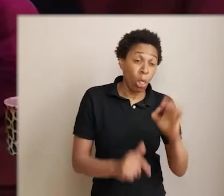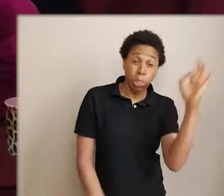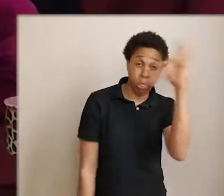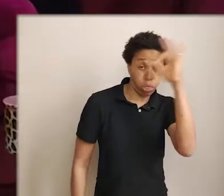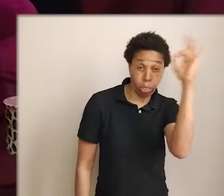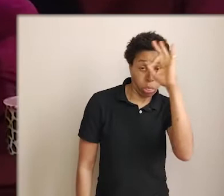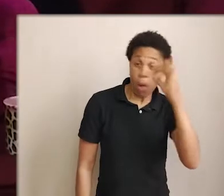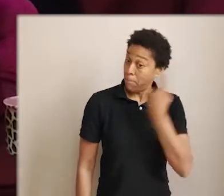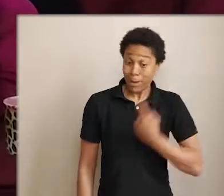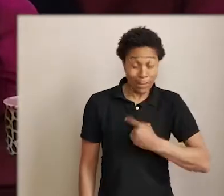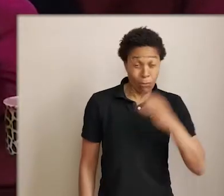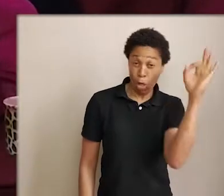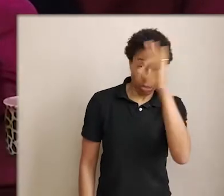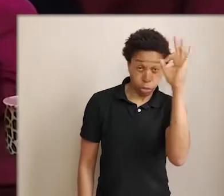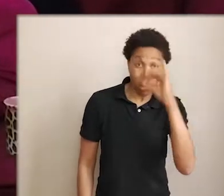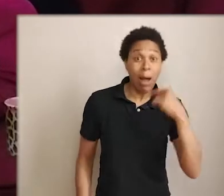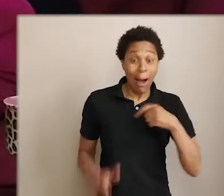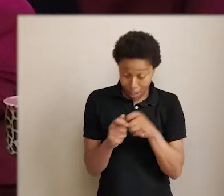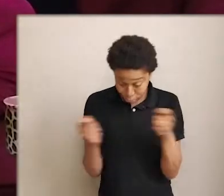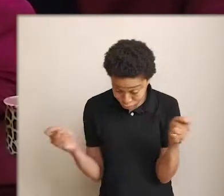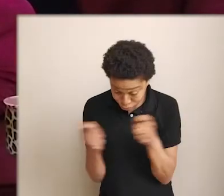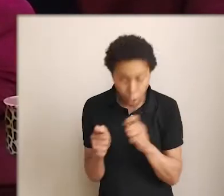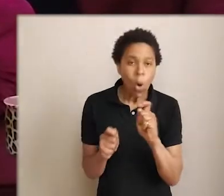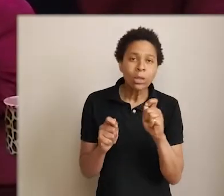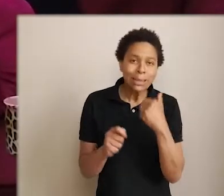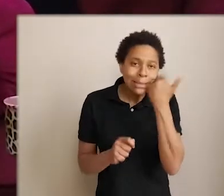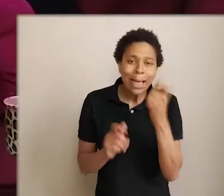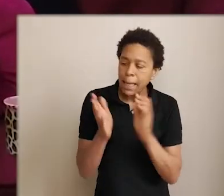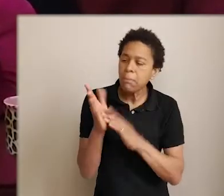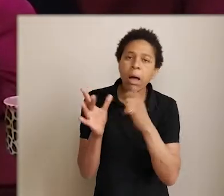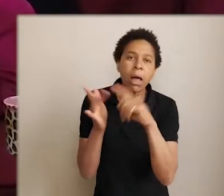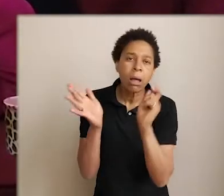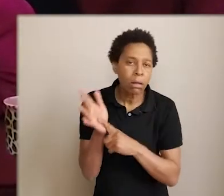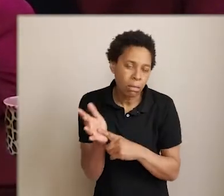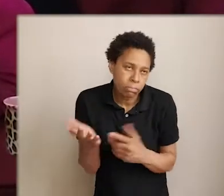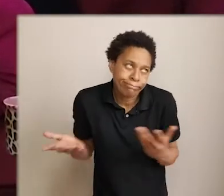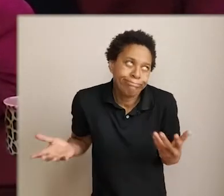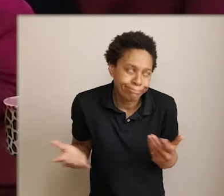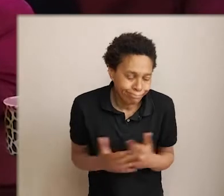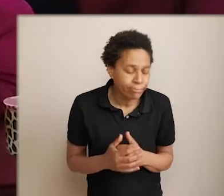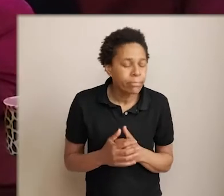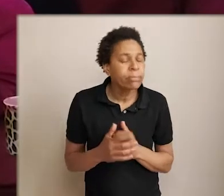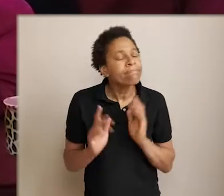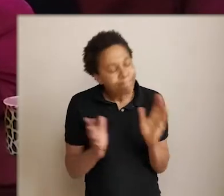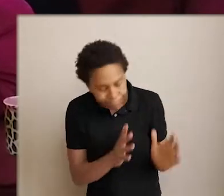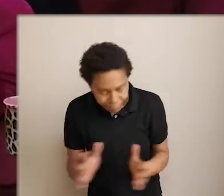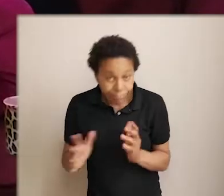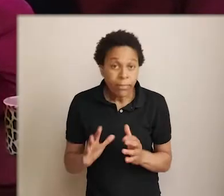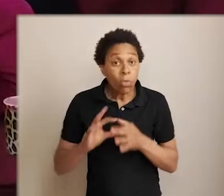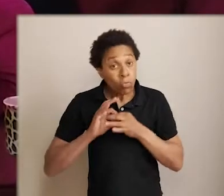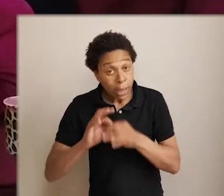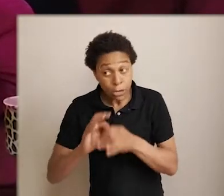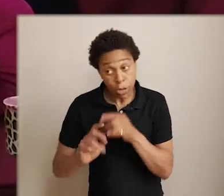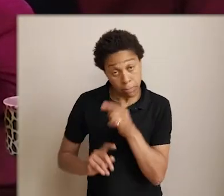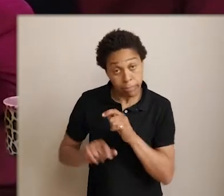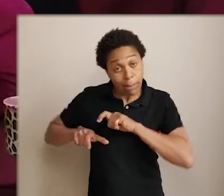I was a Daily Mail reader. I was really ignorant. But the relationship continued. And